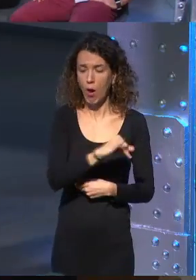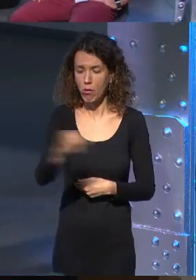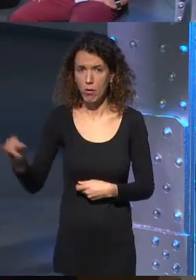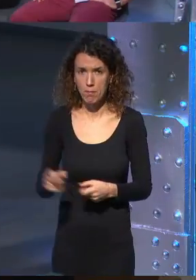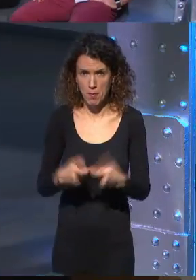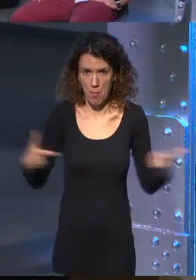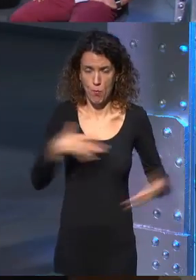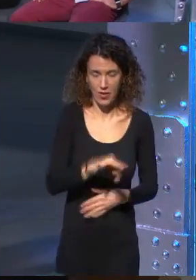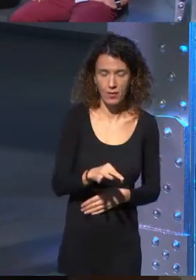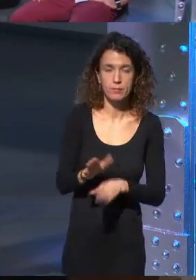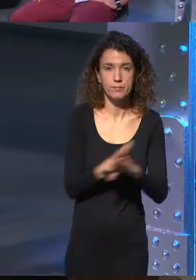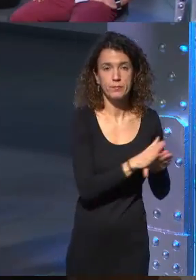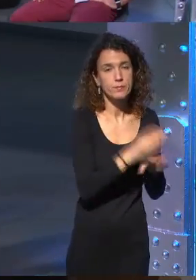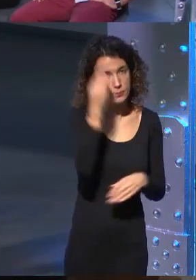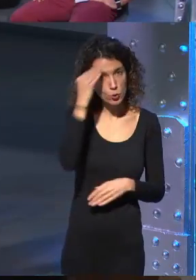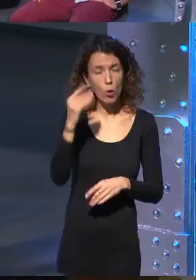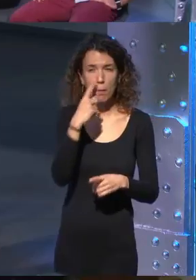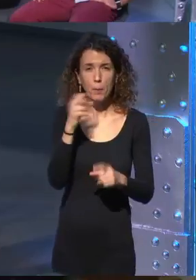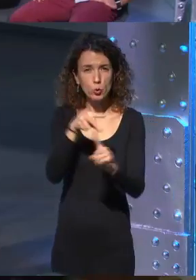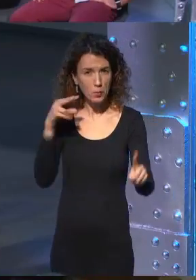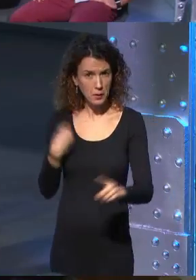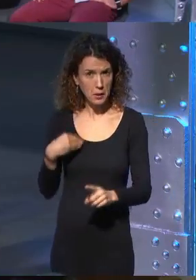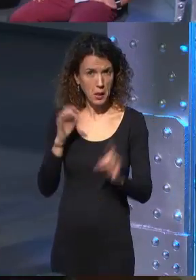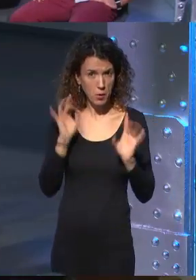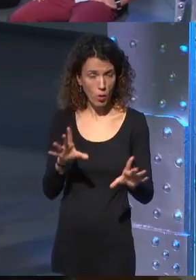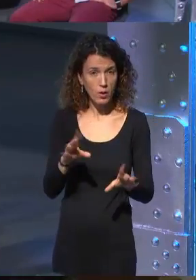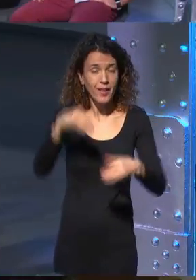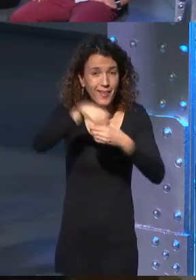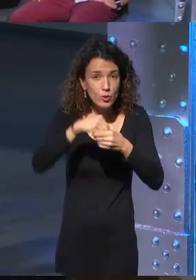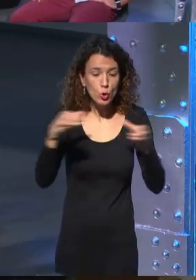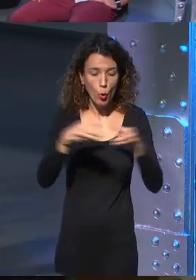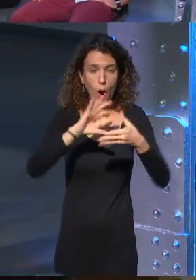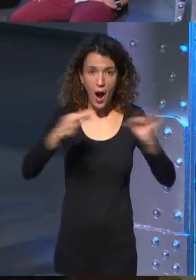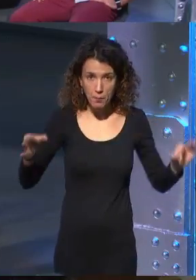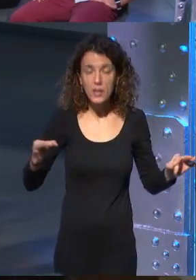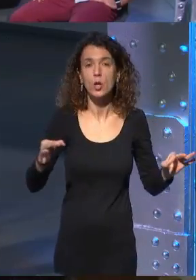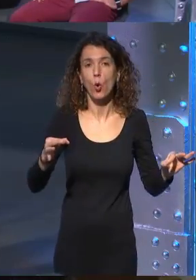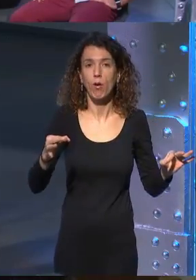this network. It's not a closed circle, as they believe. Do you have this perception